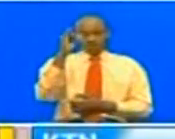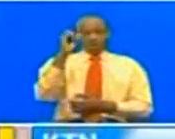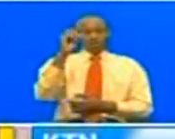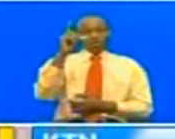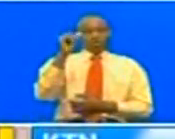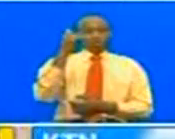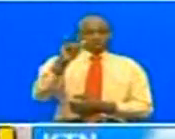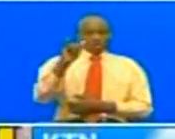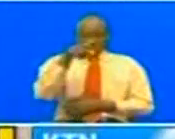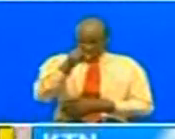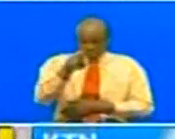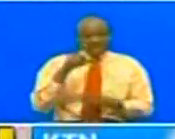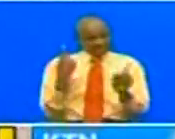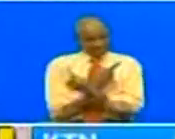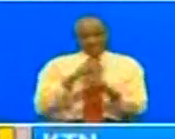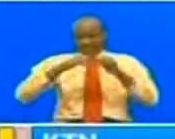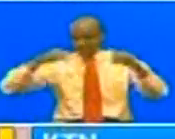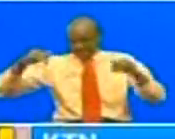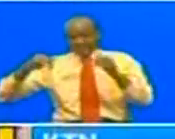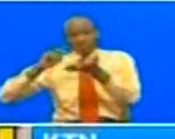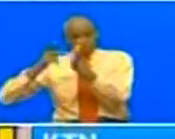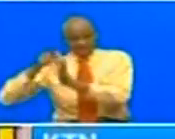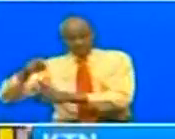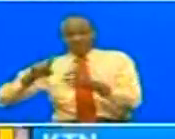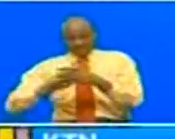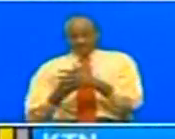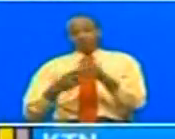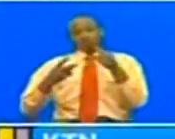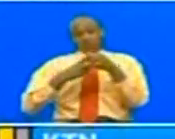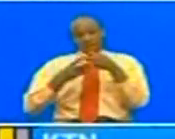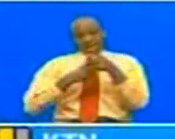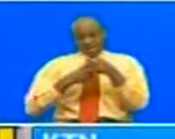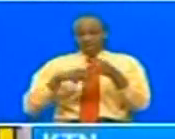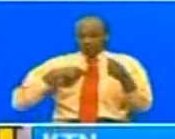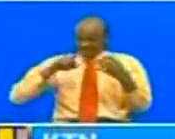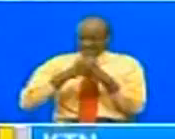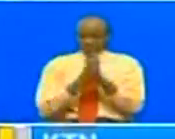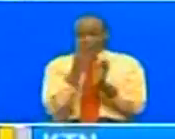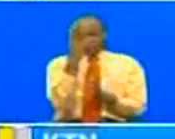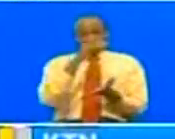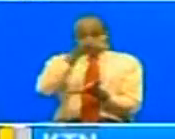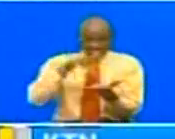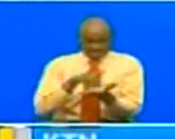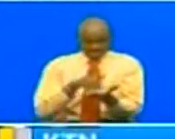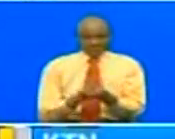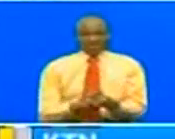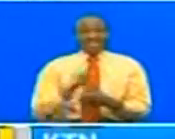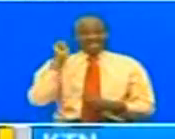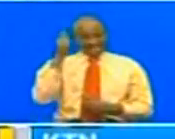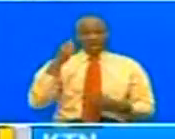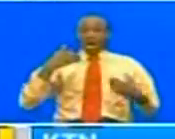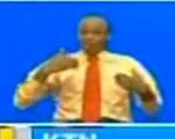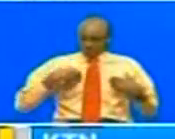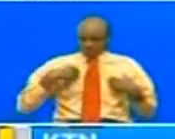project which will be starting in July. And for that, Your Excellency, we are starting with four centers. Kenya will host the